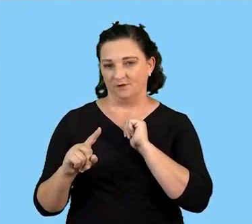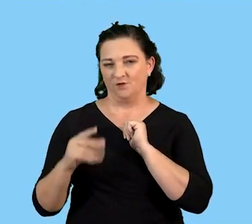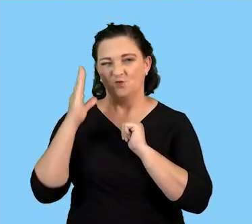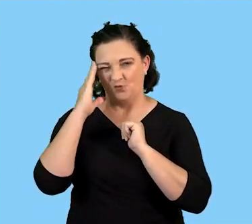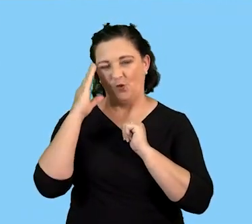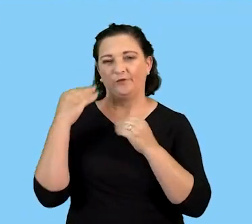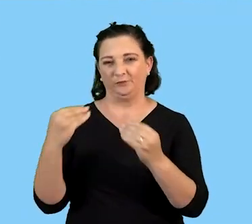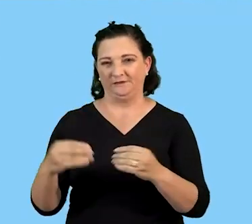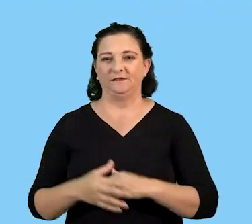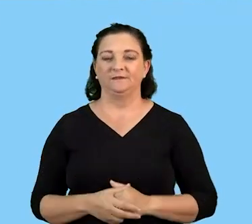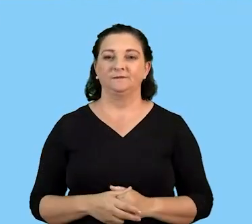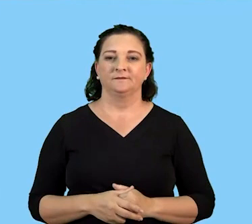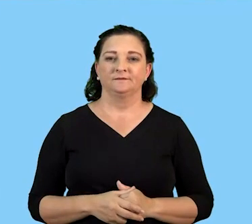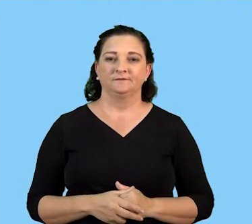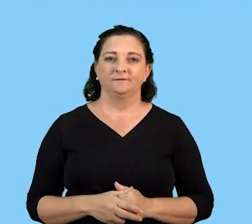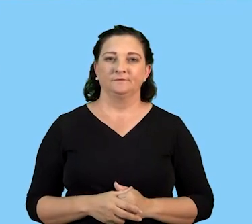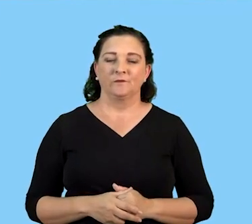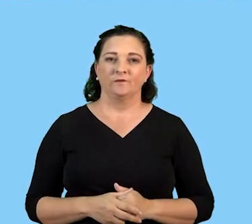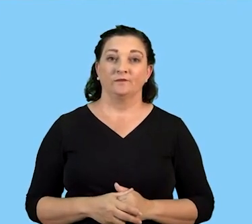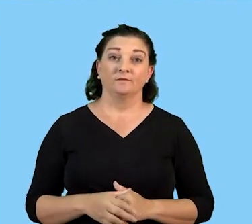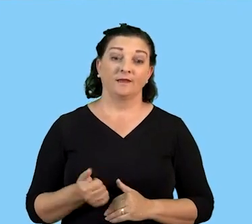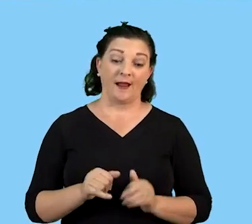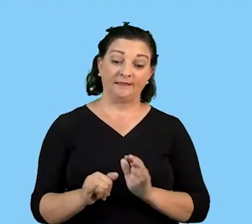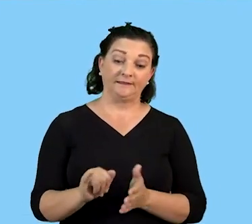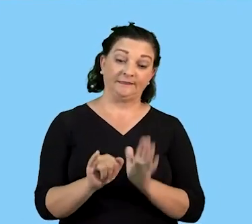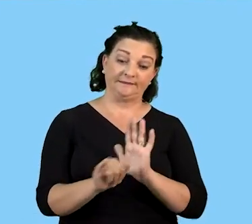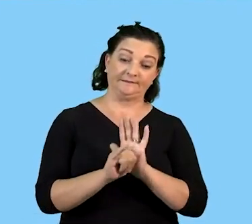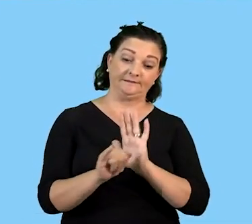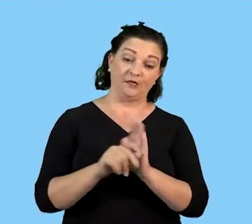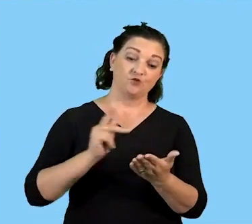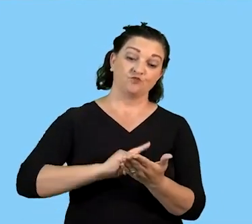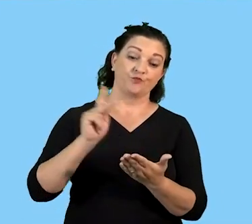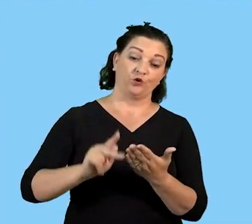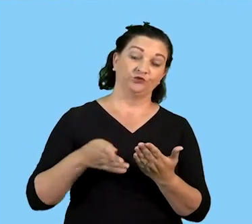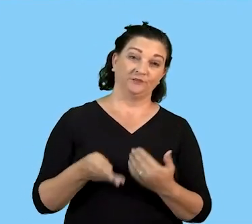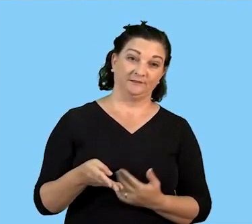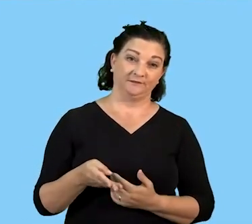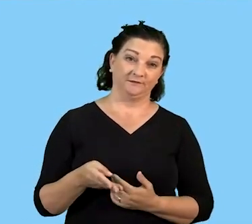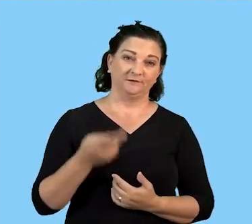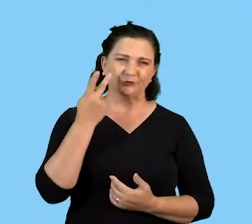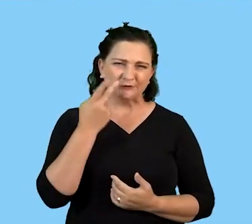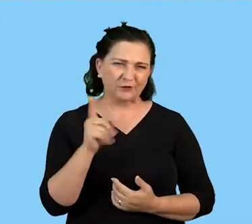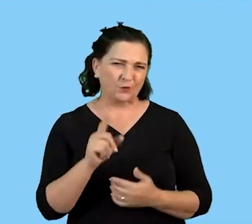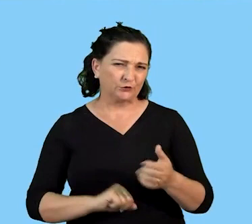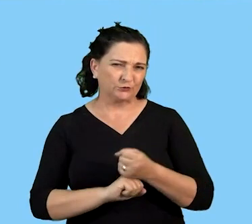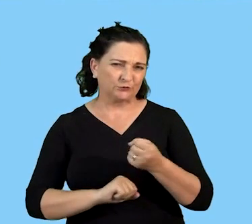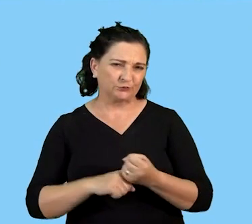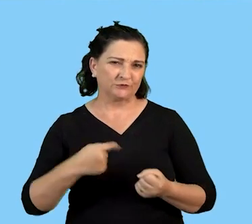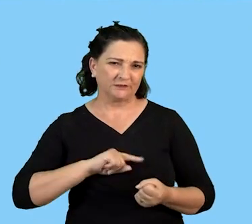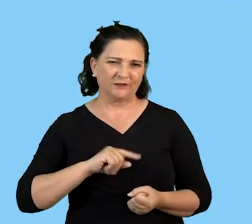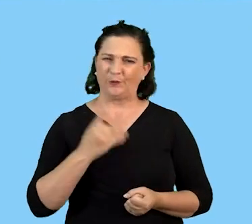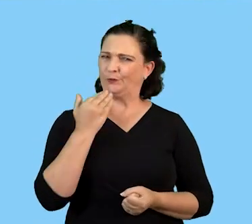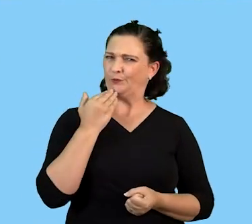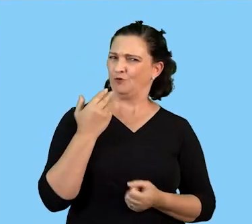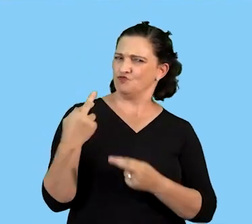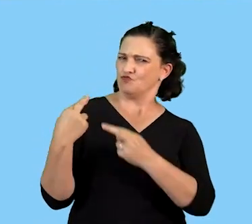business? Then identify project supporters. Now we need to identify who will be the